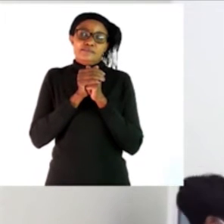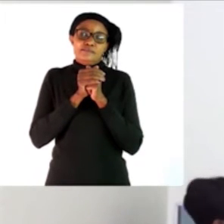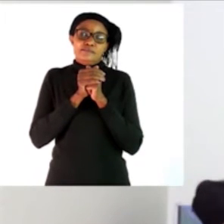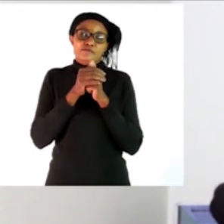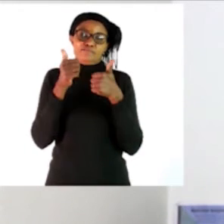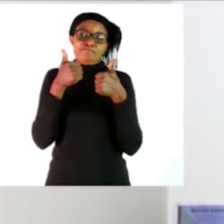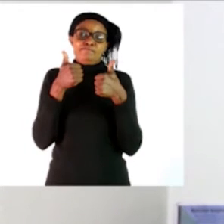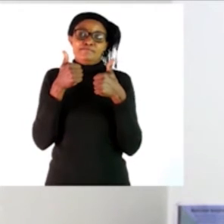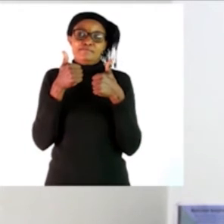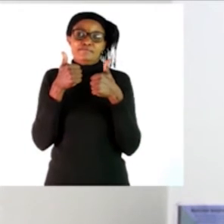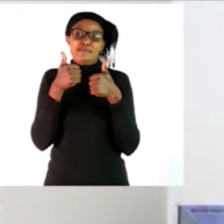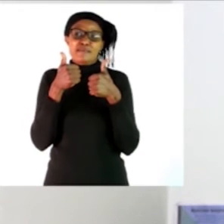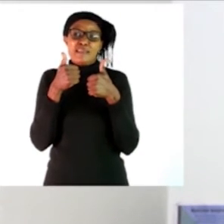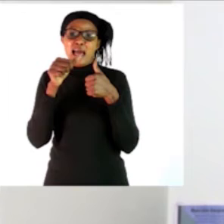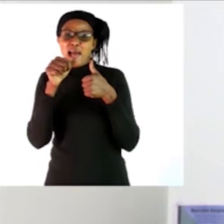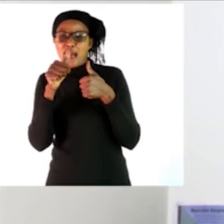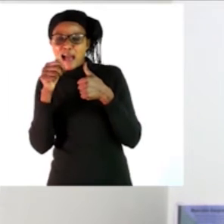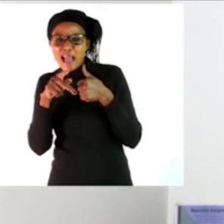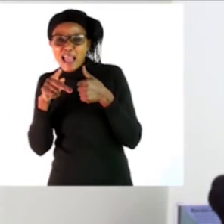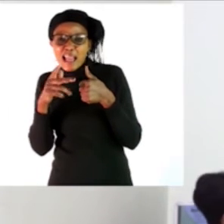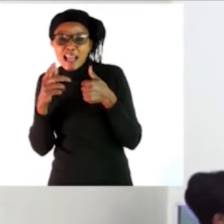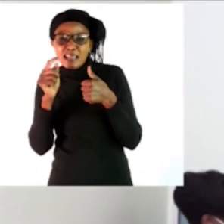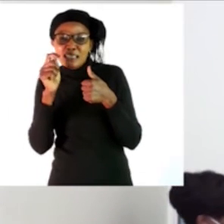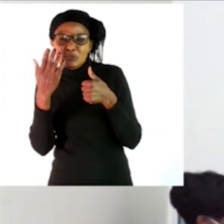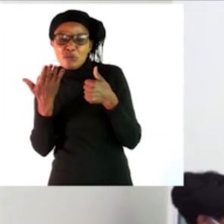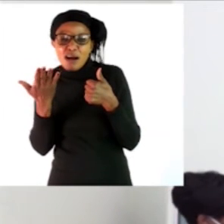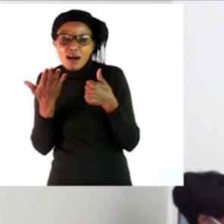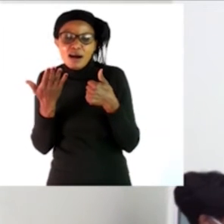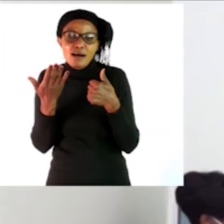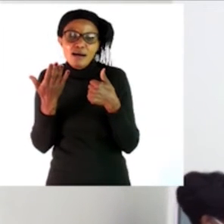Very good. Where else do you see the word to?